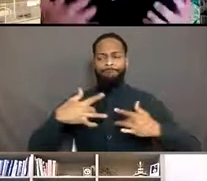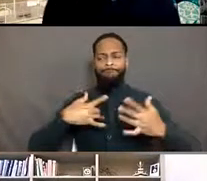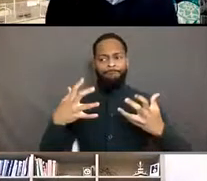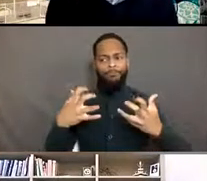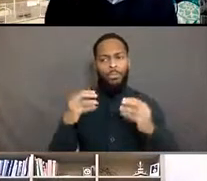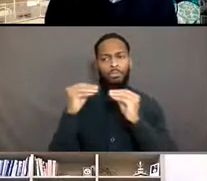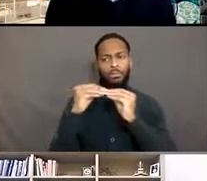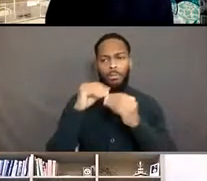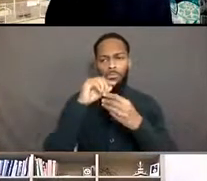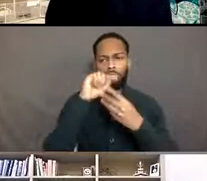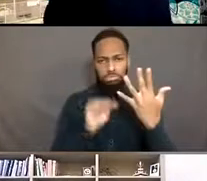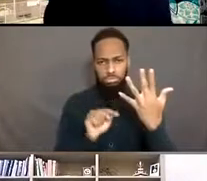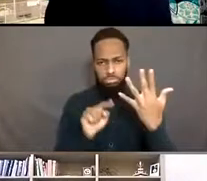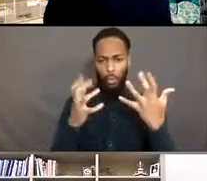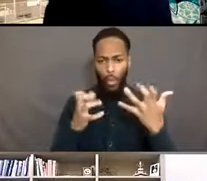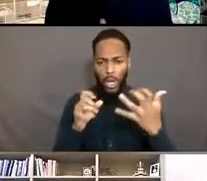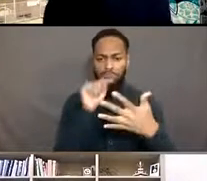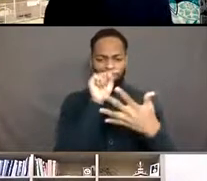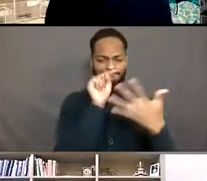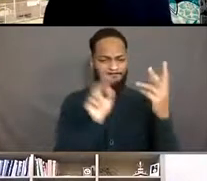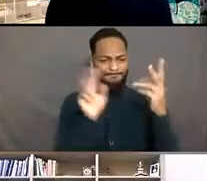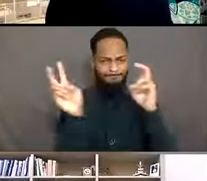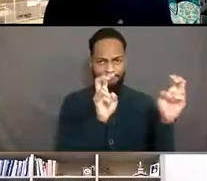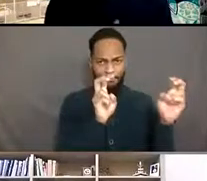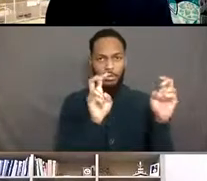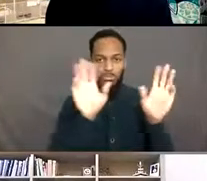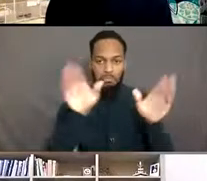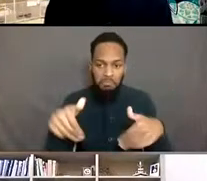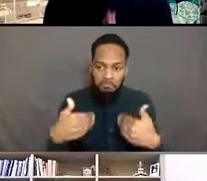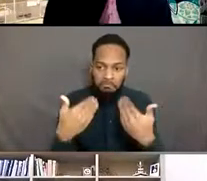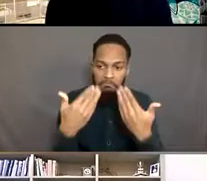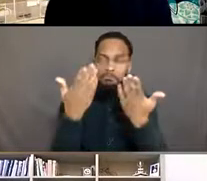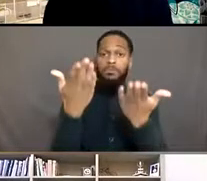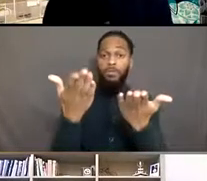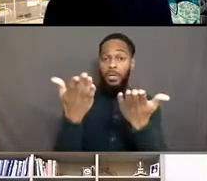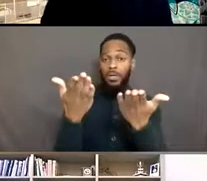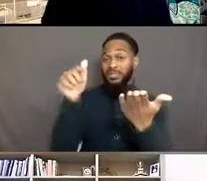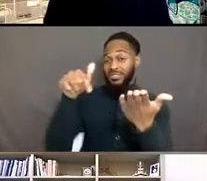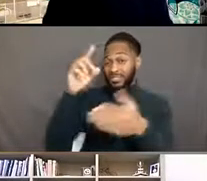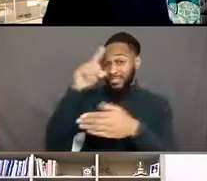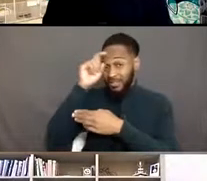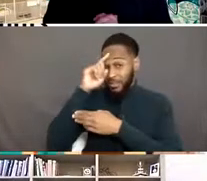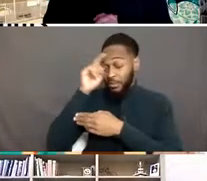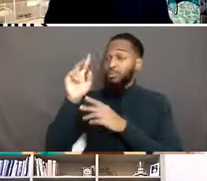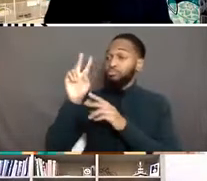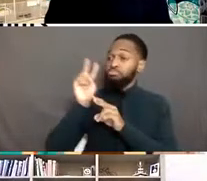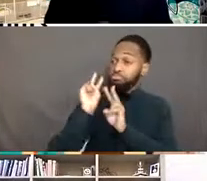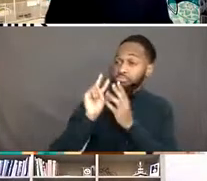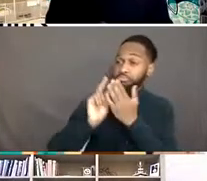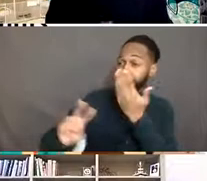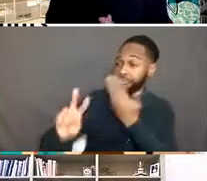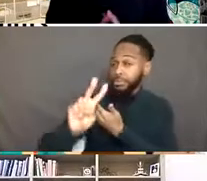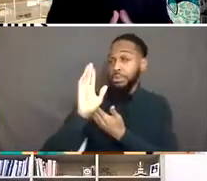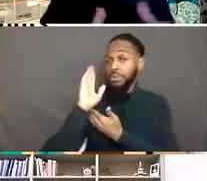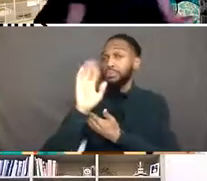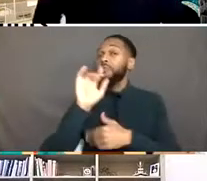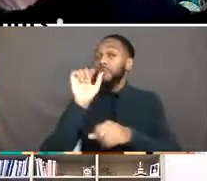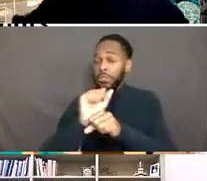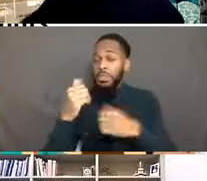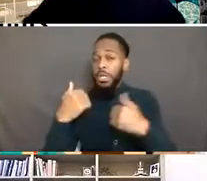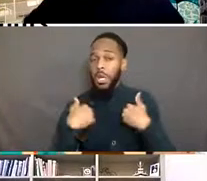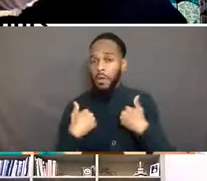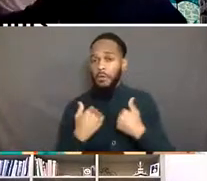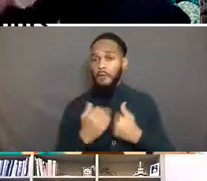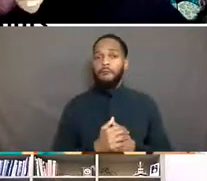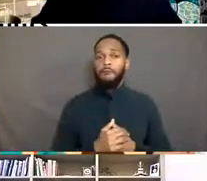students want this, and we look forward to being able to provide that this summer. Next, zeroing in on really all the